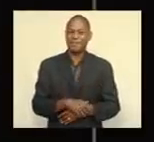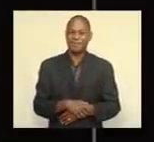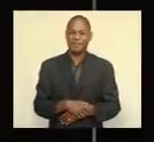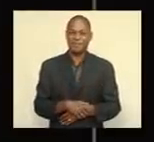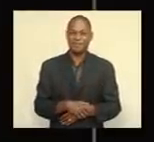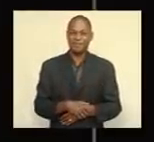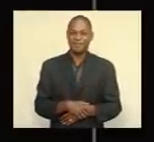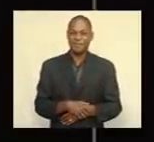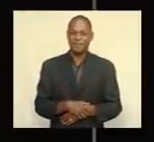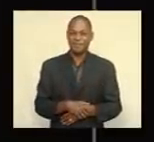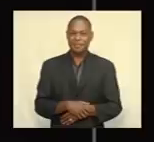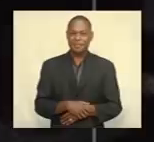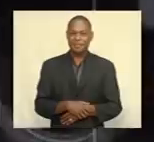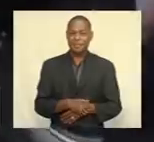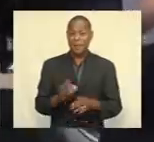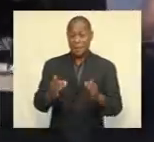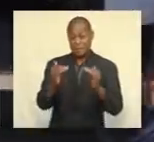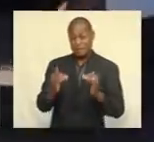Naka Felipe, up ahead.